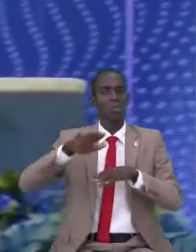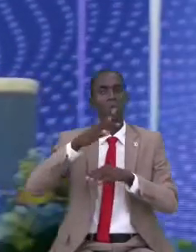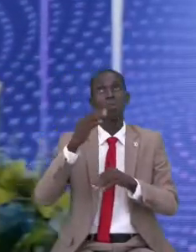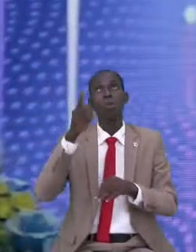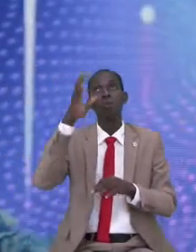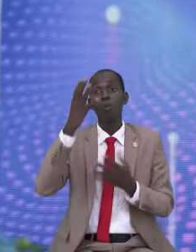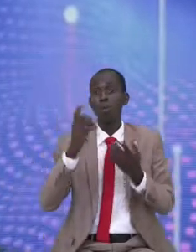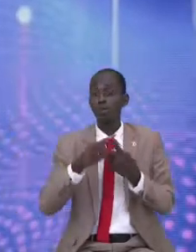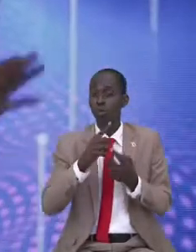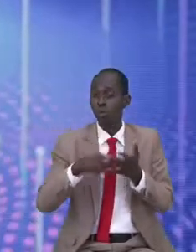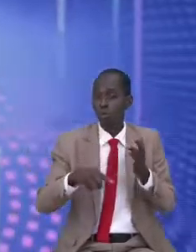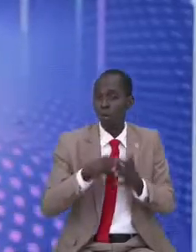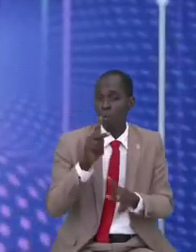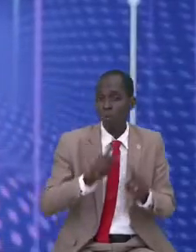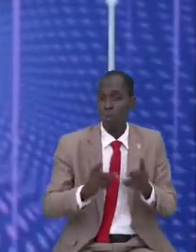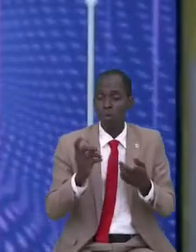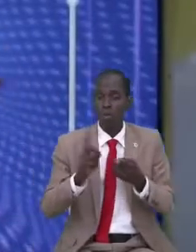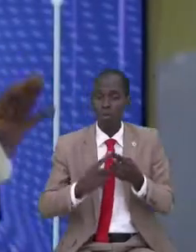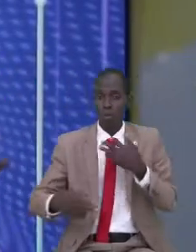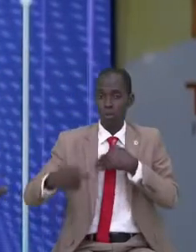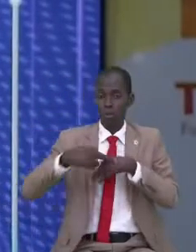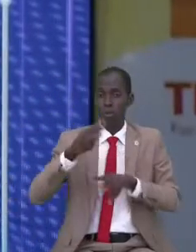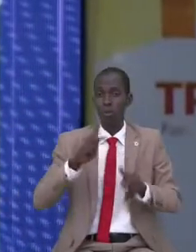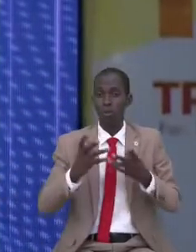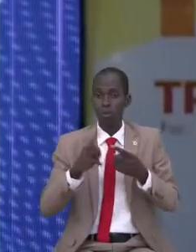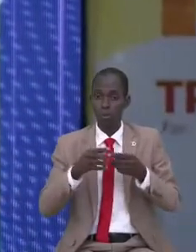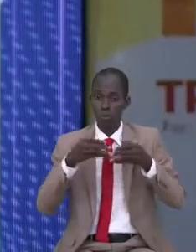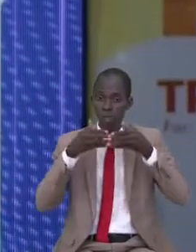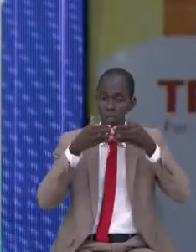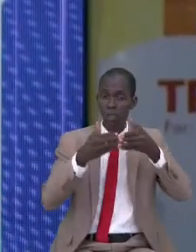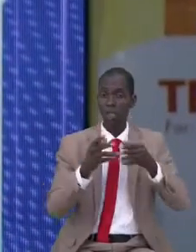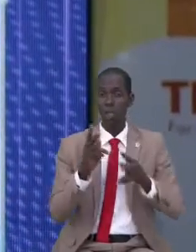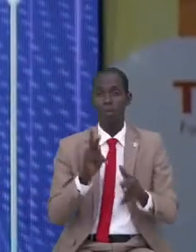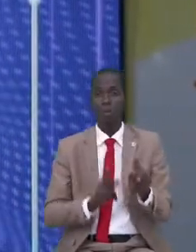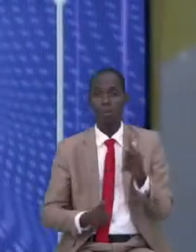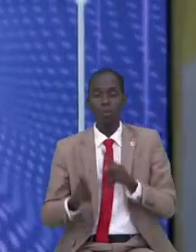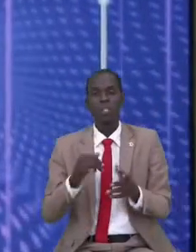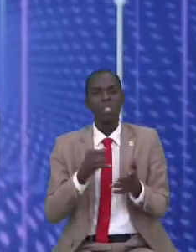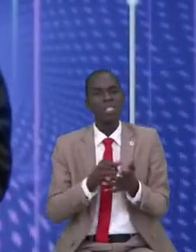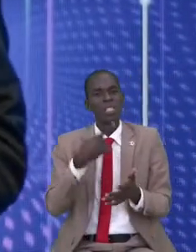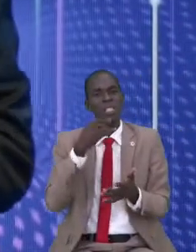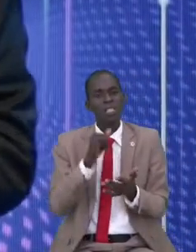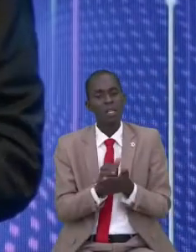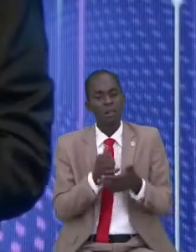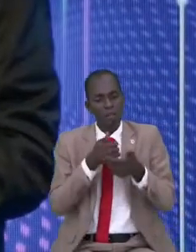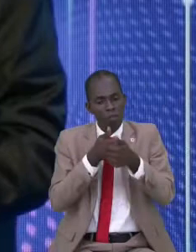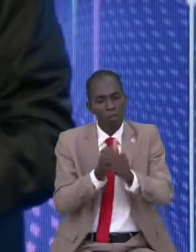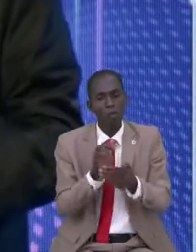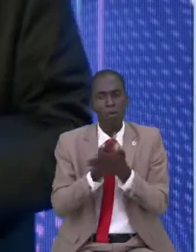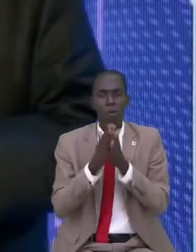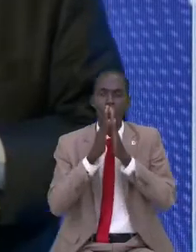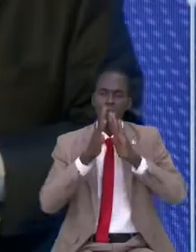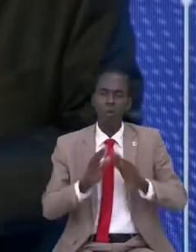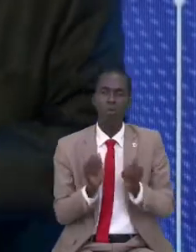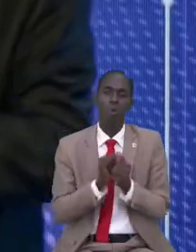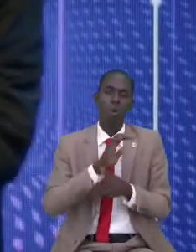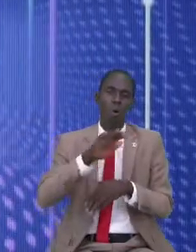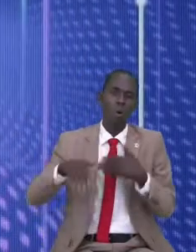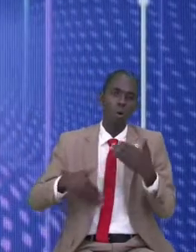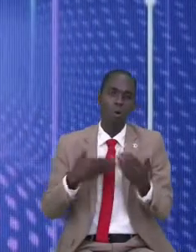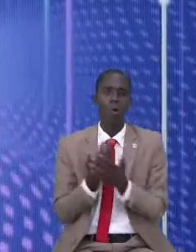correct people, you're going to restore people, you're going to relieve people. It says, follow peace with all men.